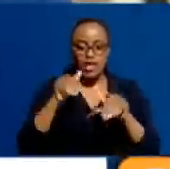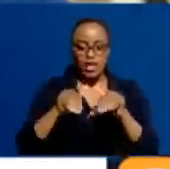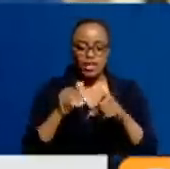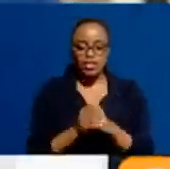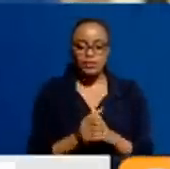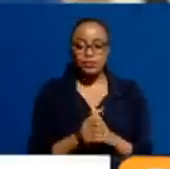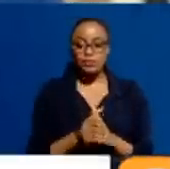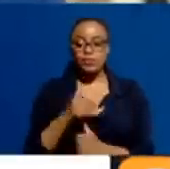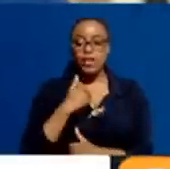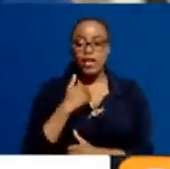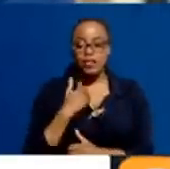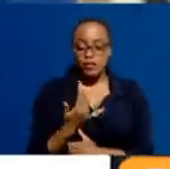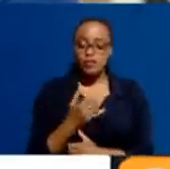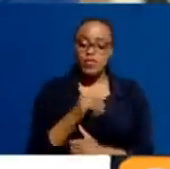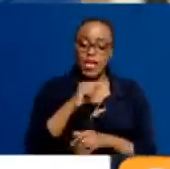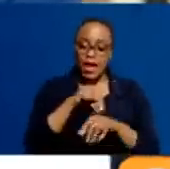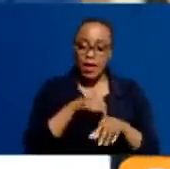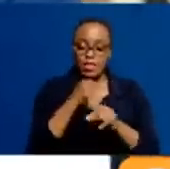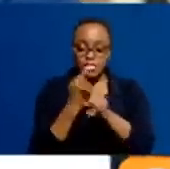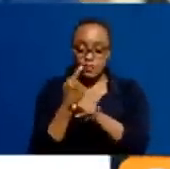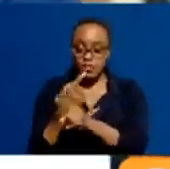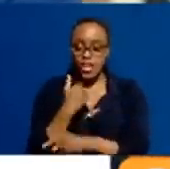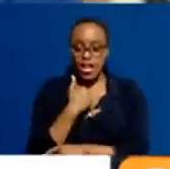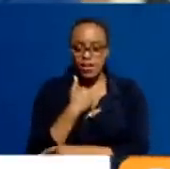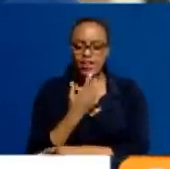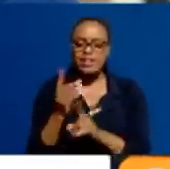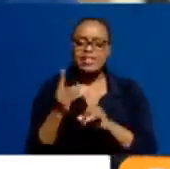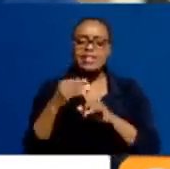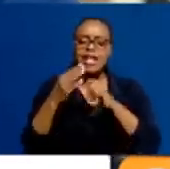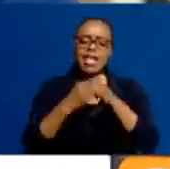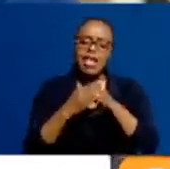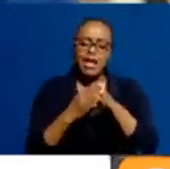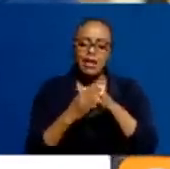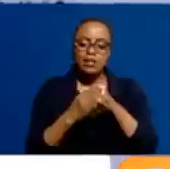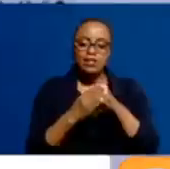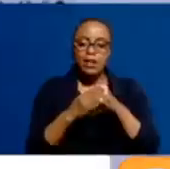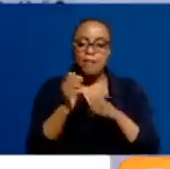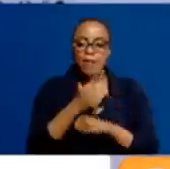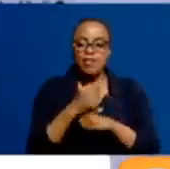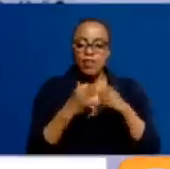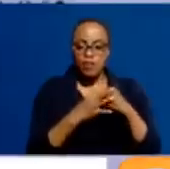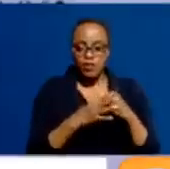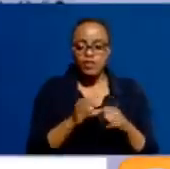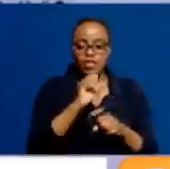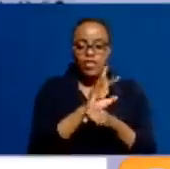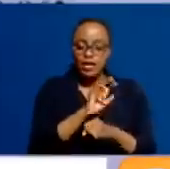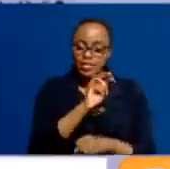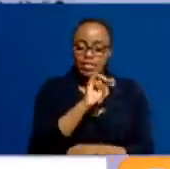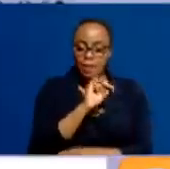they tell you at 25 hours, on 9th August 2022, some